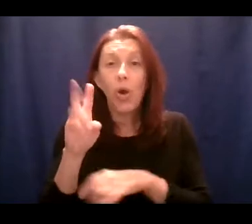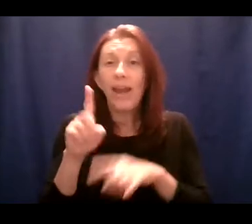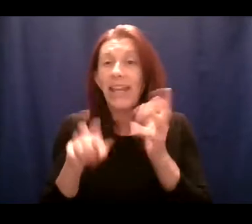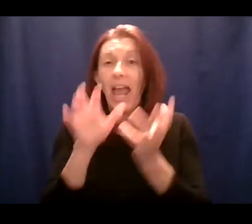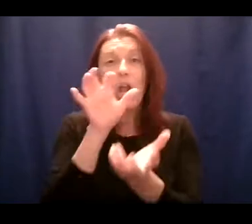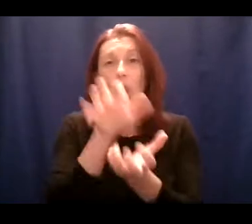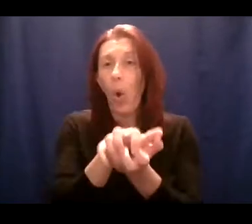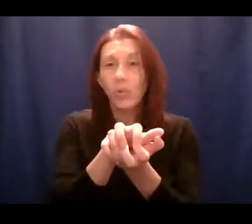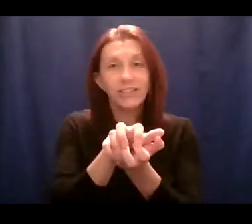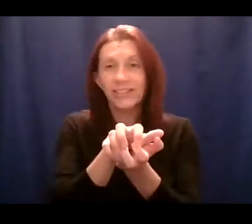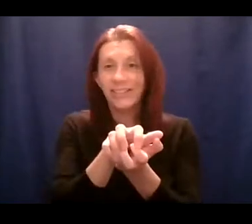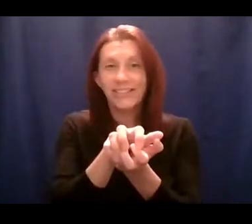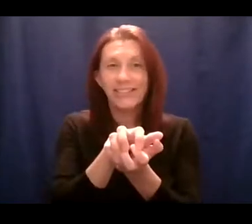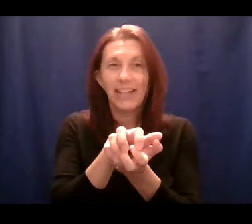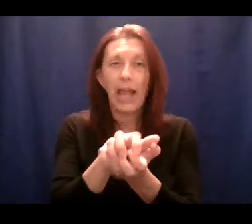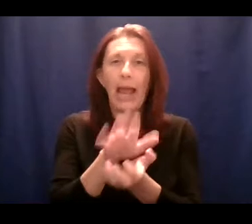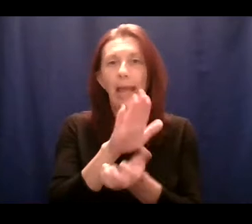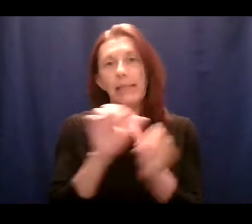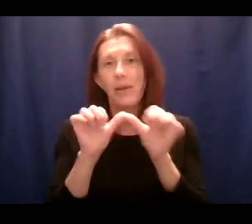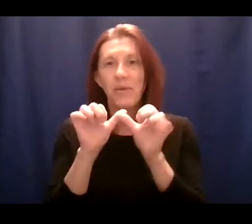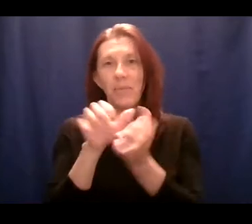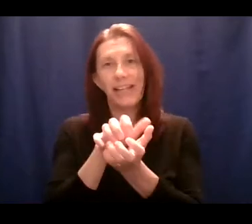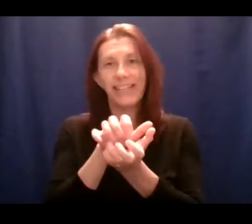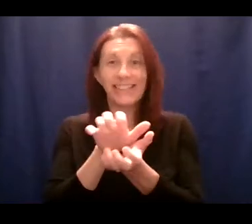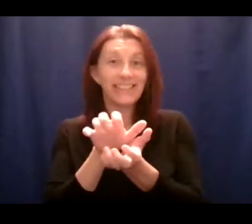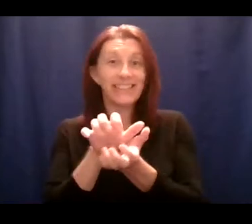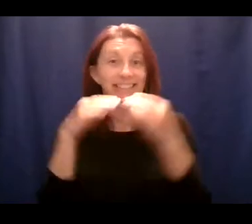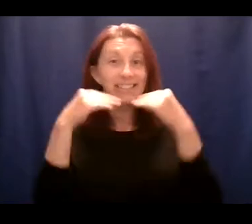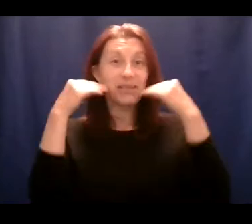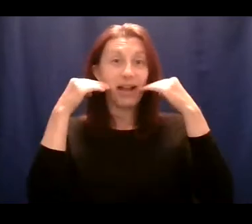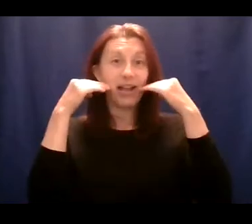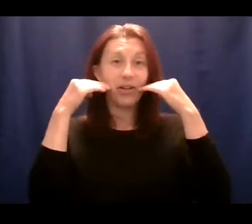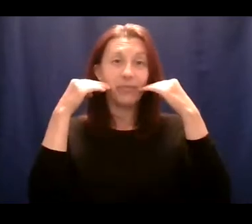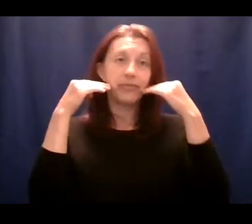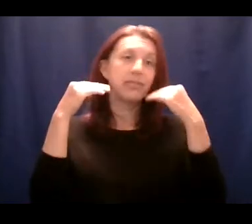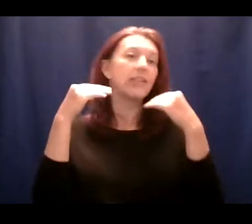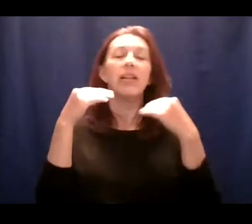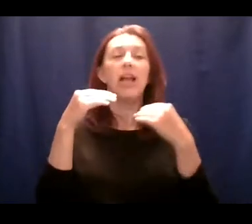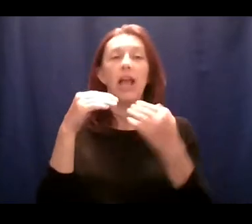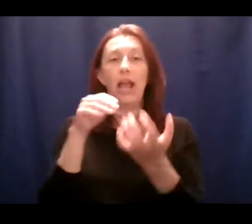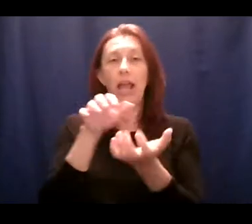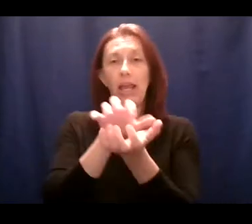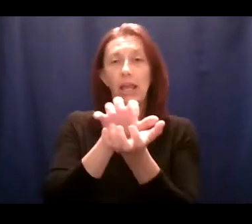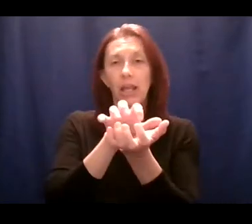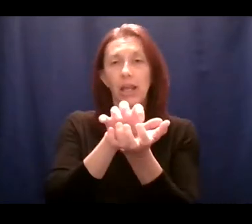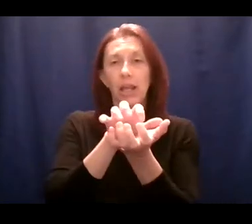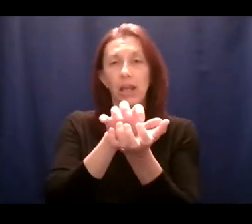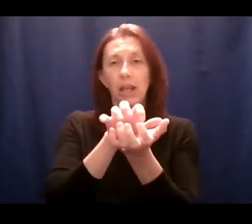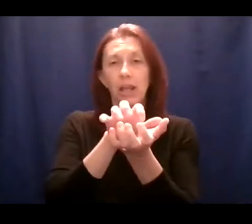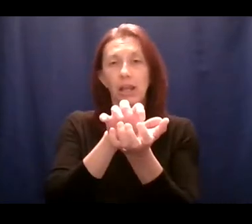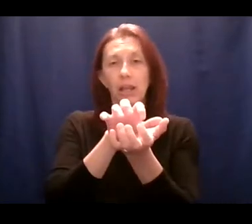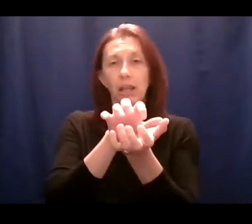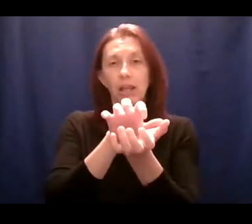this permanent smile right here. And the ones at the end fall out. So they get dull over time.